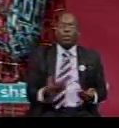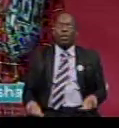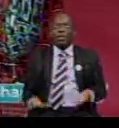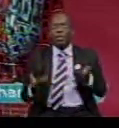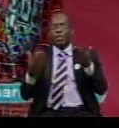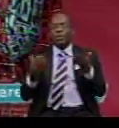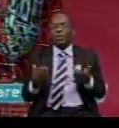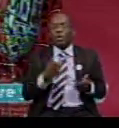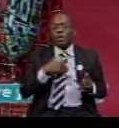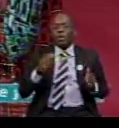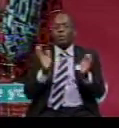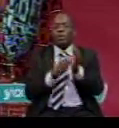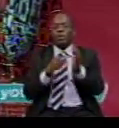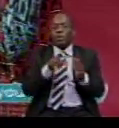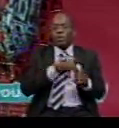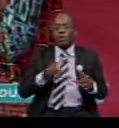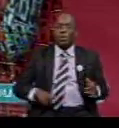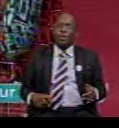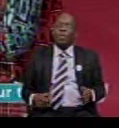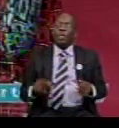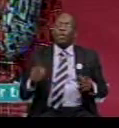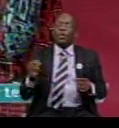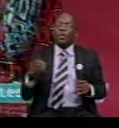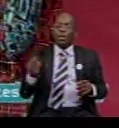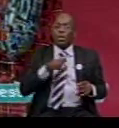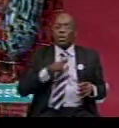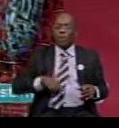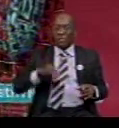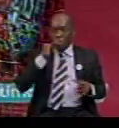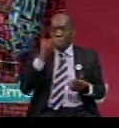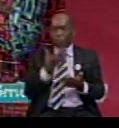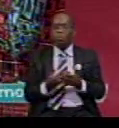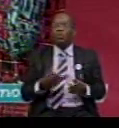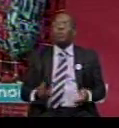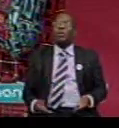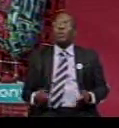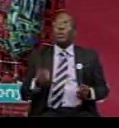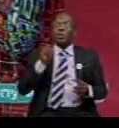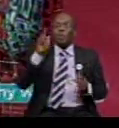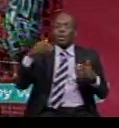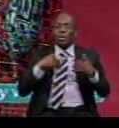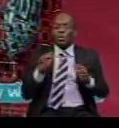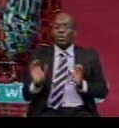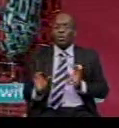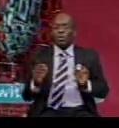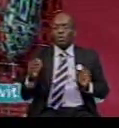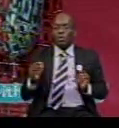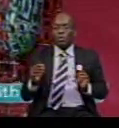Thank you.